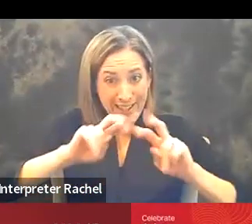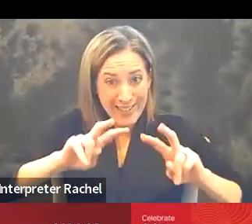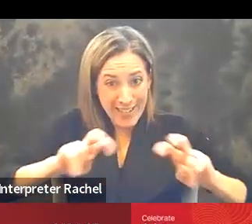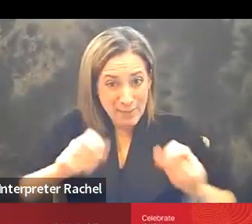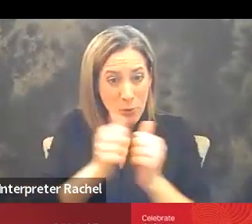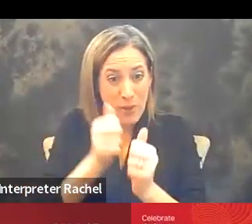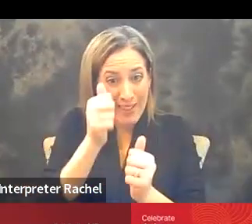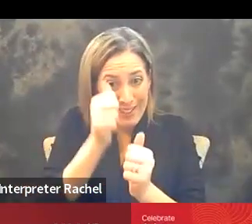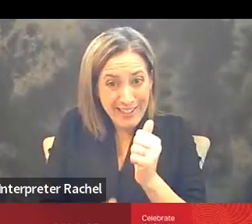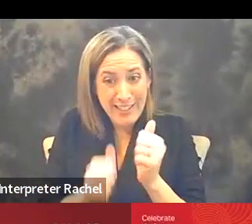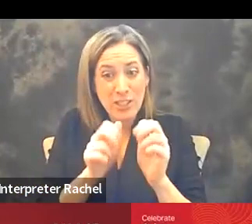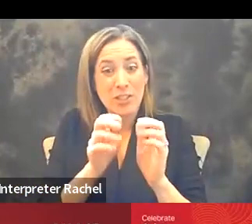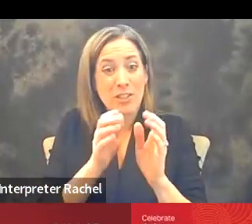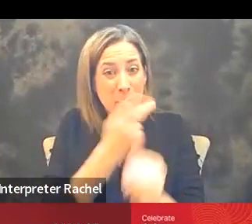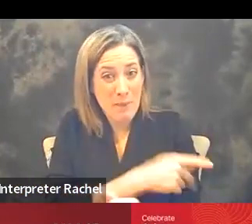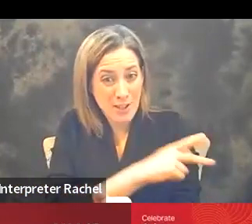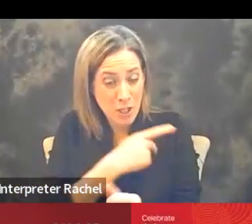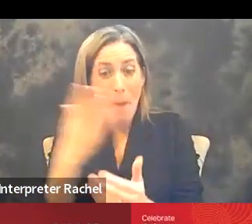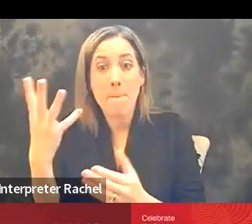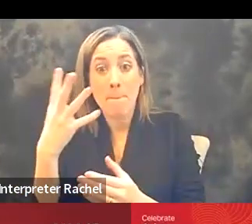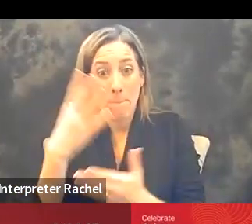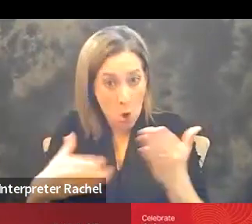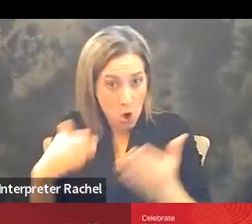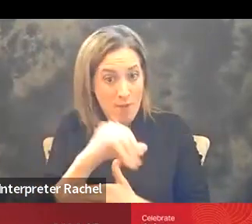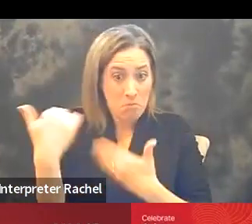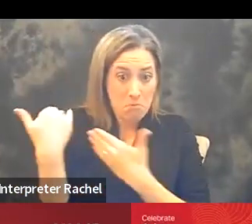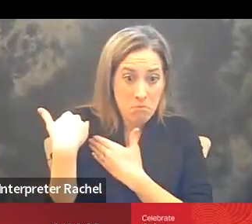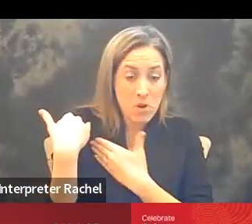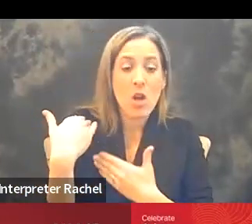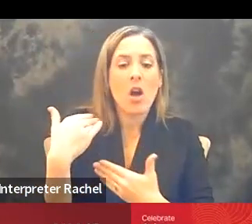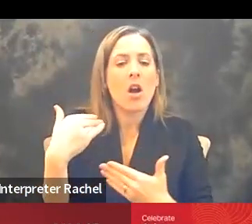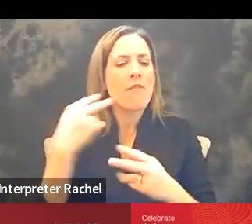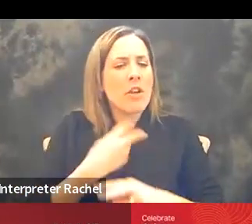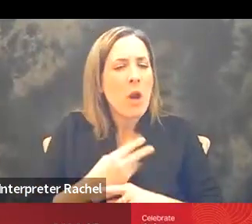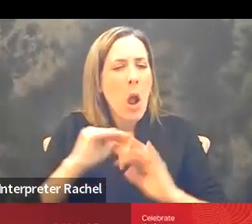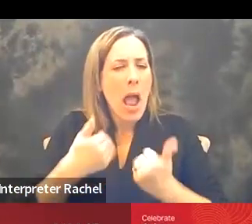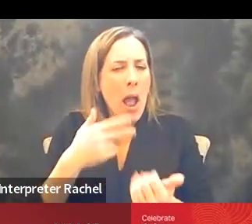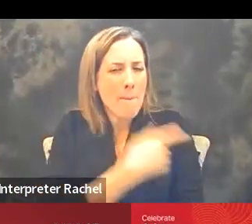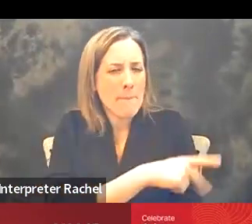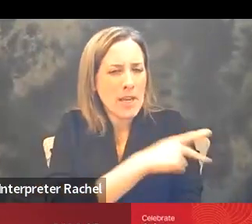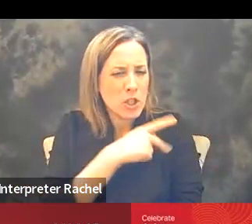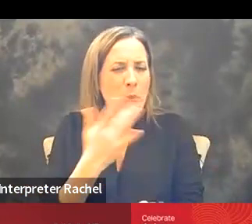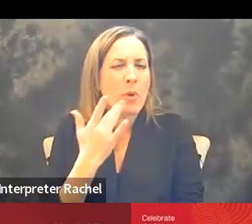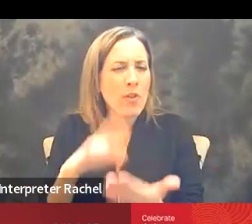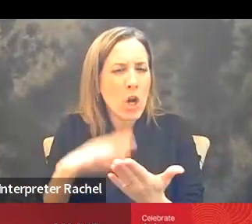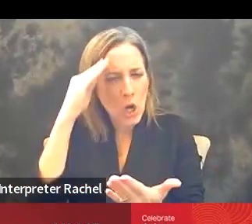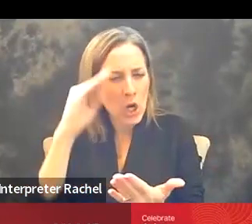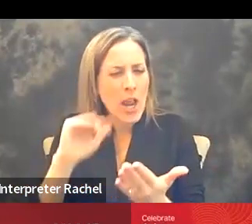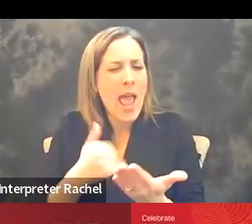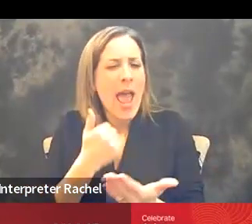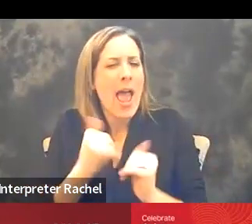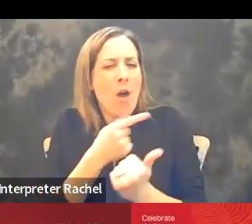And part of that learning assessment is figuring out how your patient prefers to learn, how they learn best. And maybe that